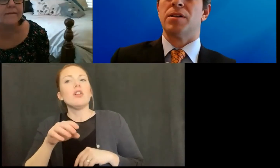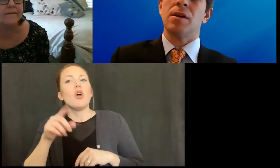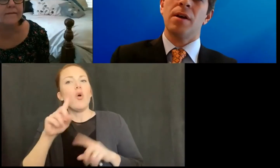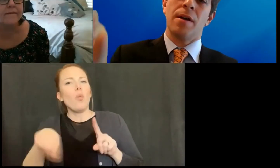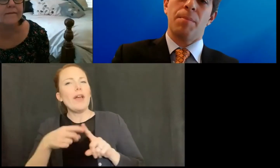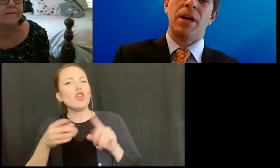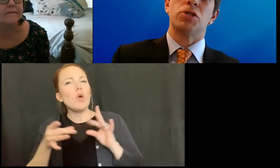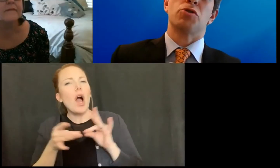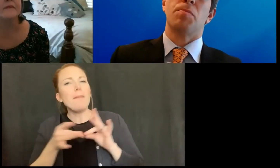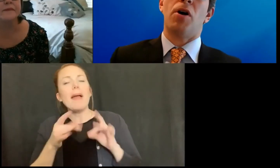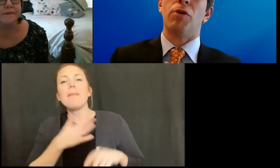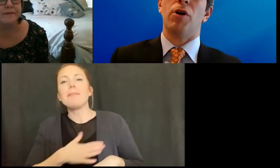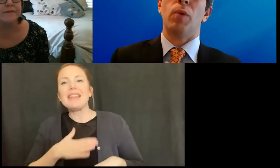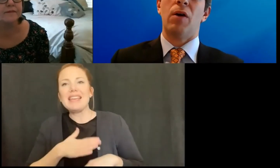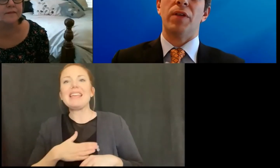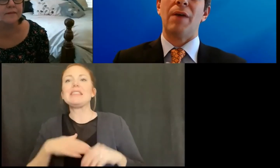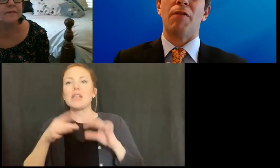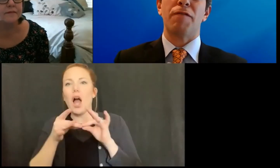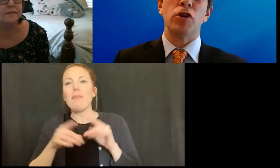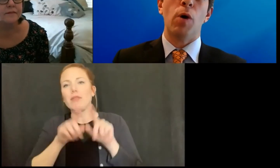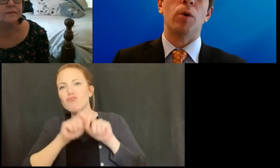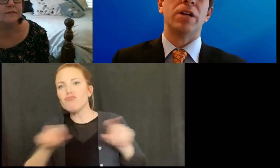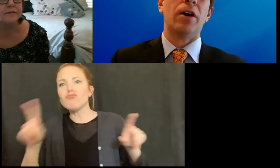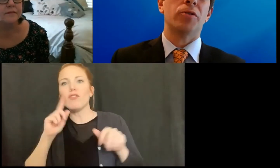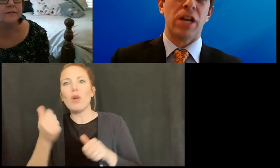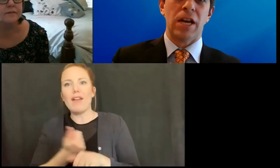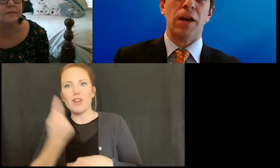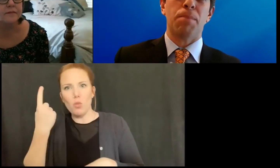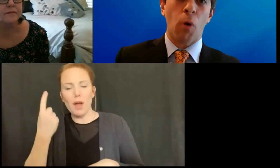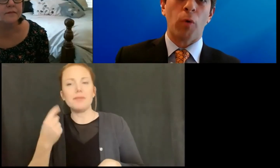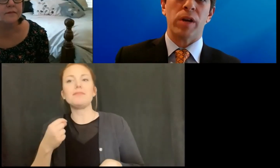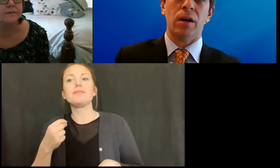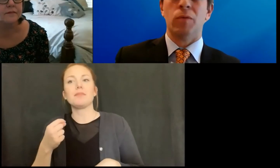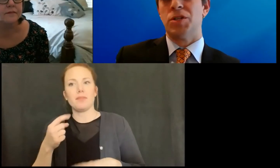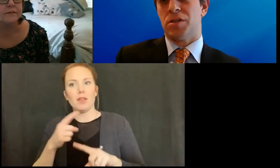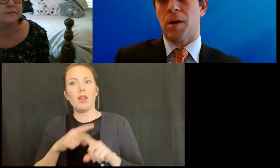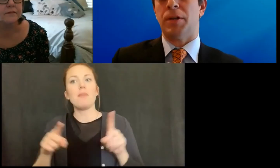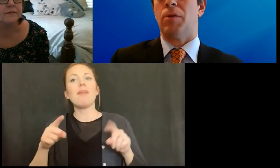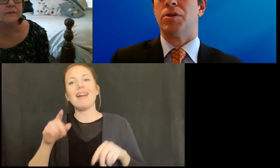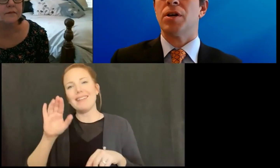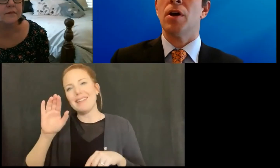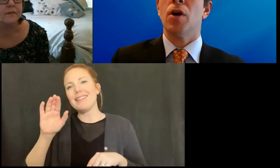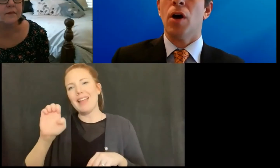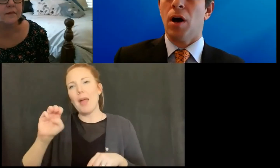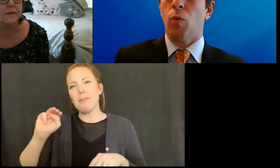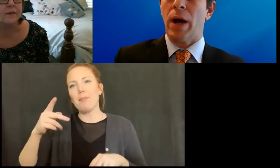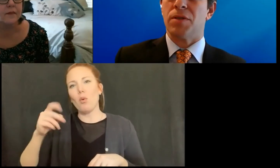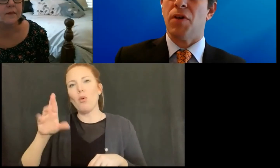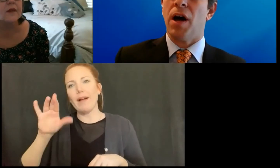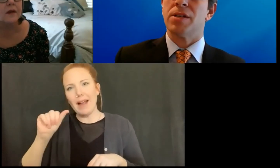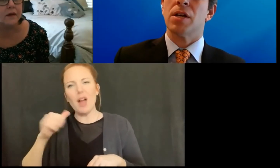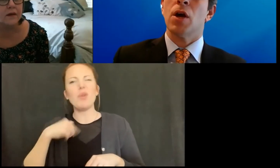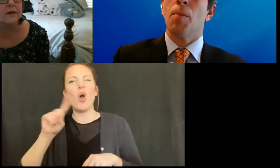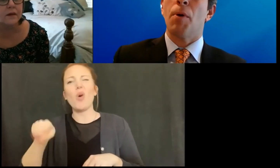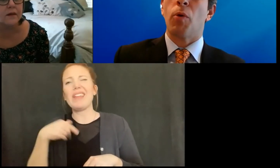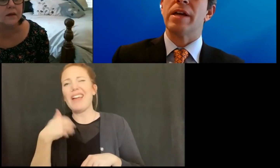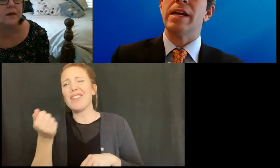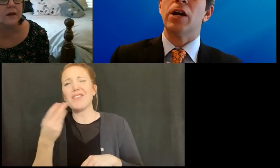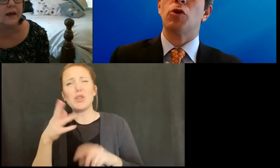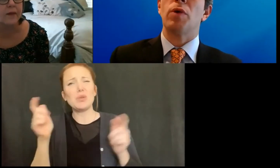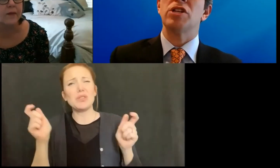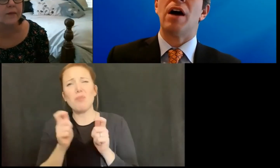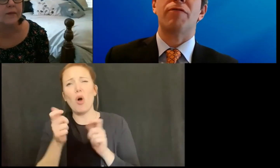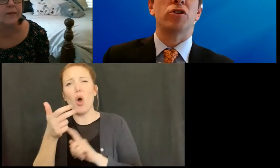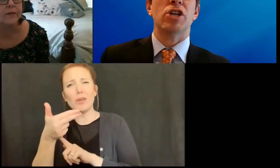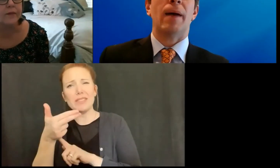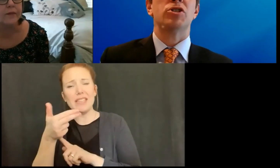and panelists. But Esther Small wrote, we only have a few hotels in Emporia, which is a couple hours west of us, but we're